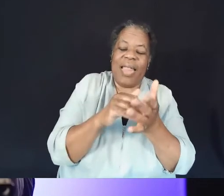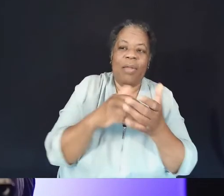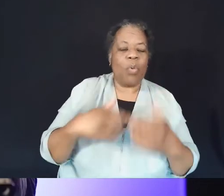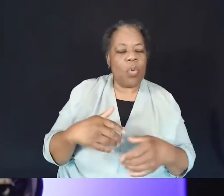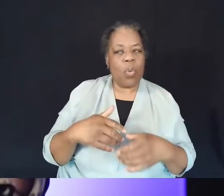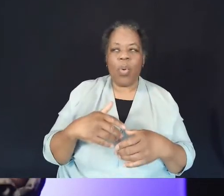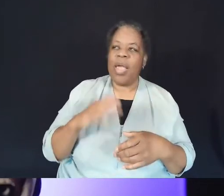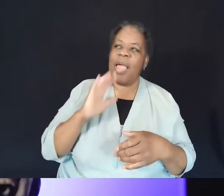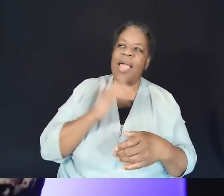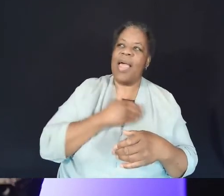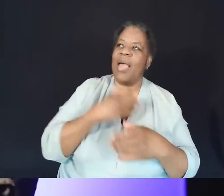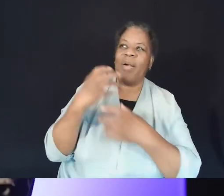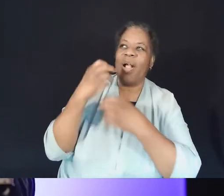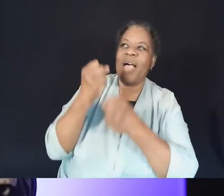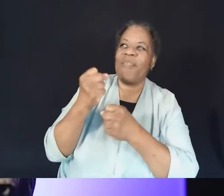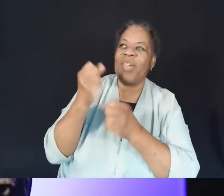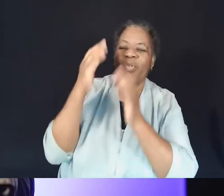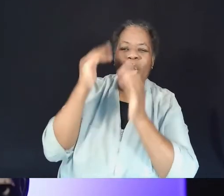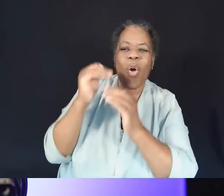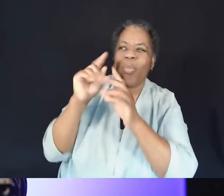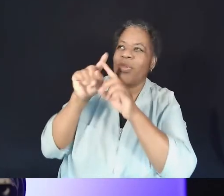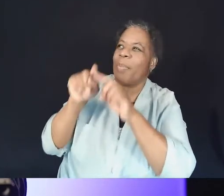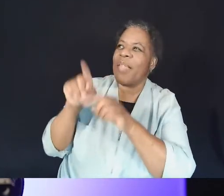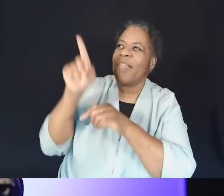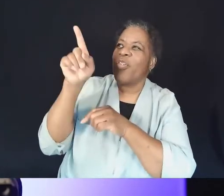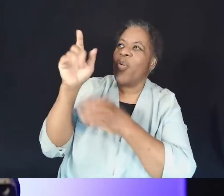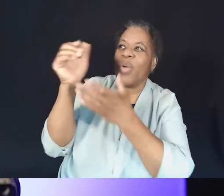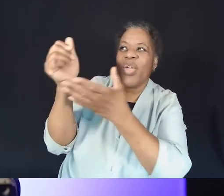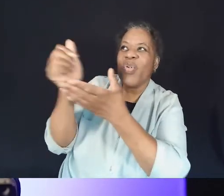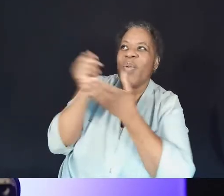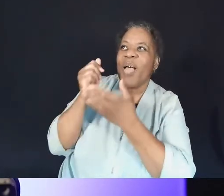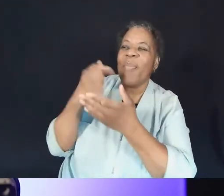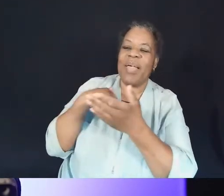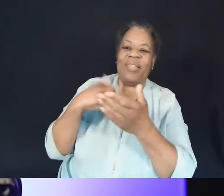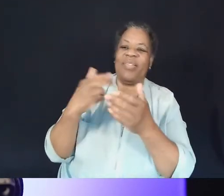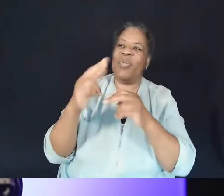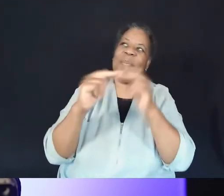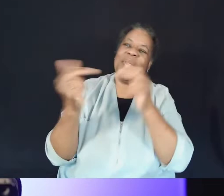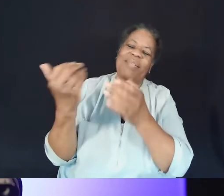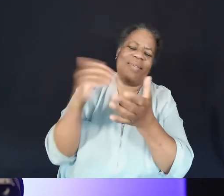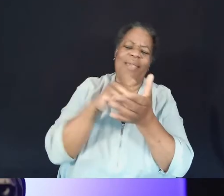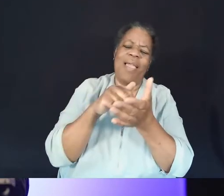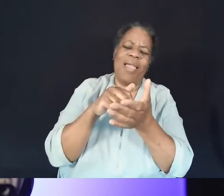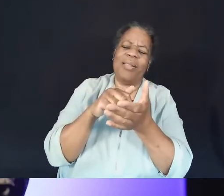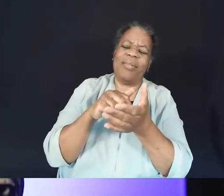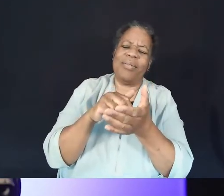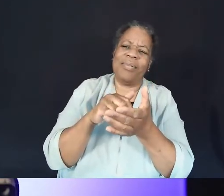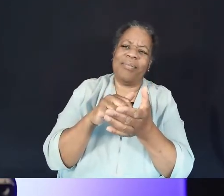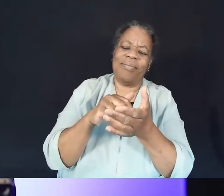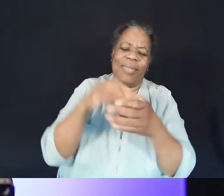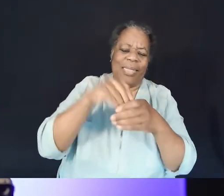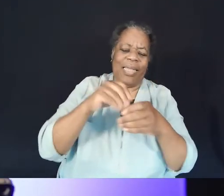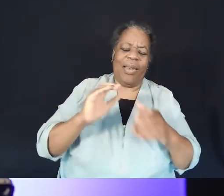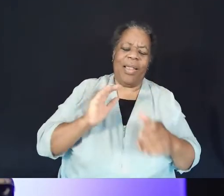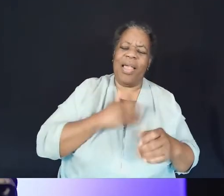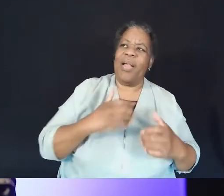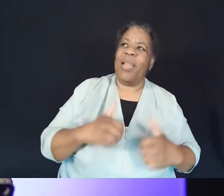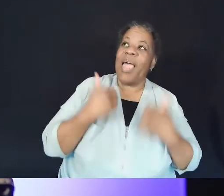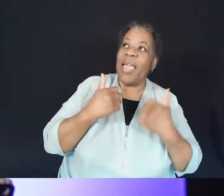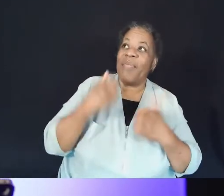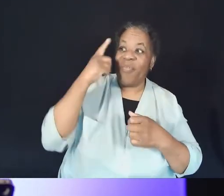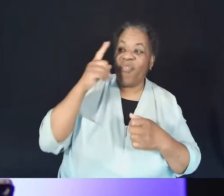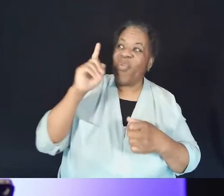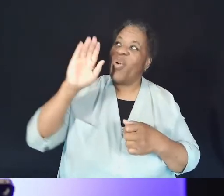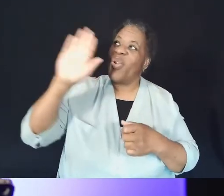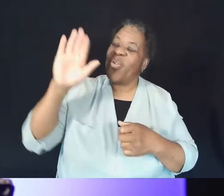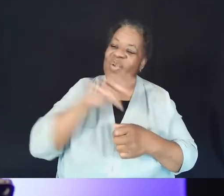you, and that you would help us to rebuild the things that you want us to rebuild. in our lives and for your kingdom. So